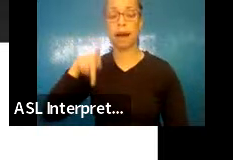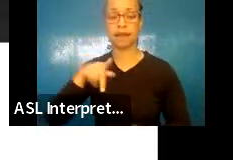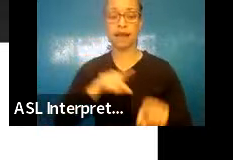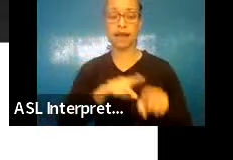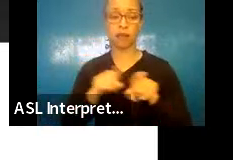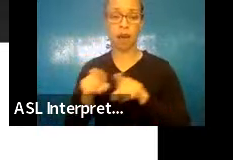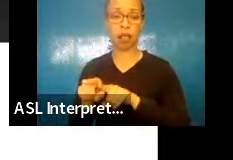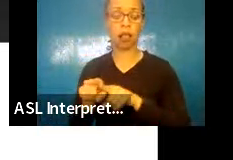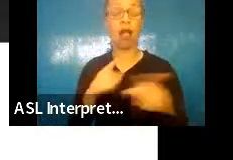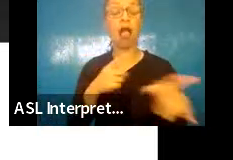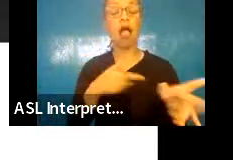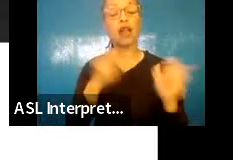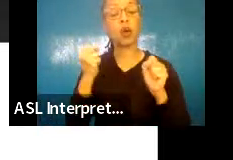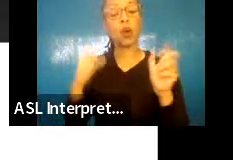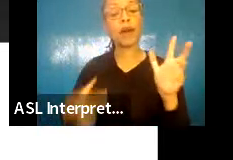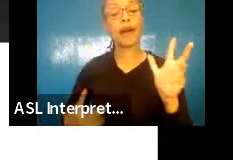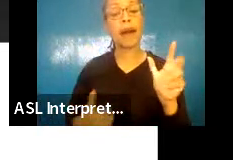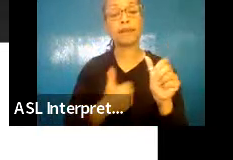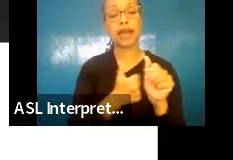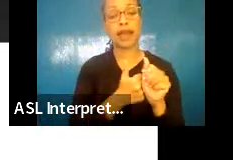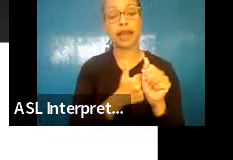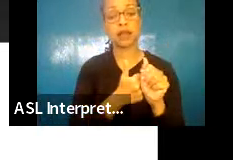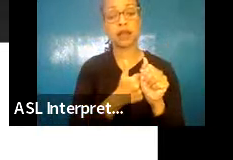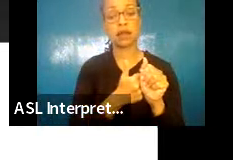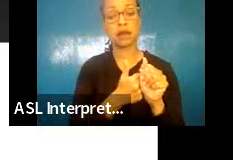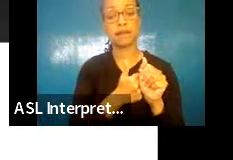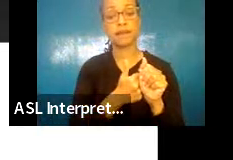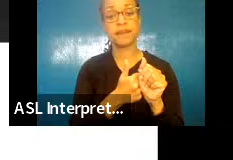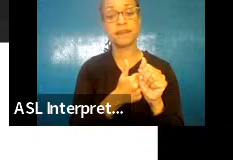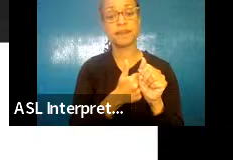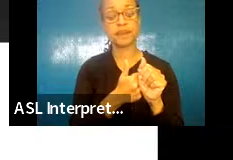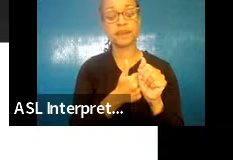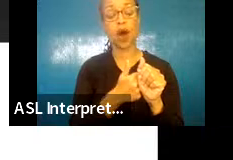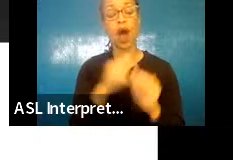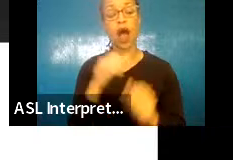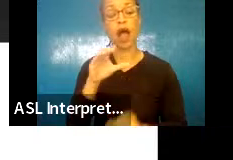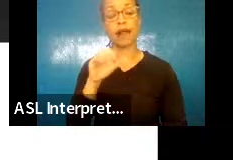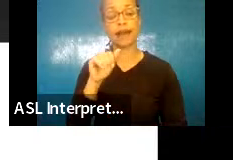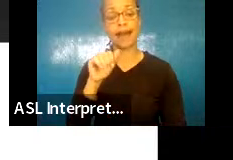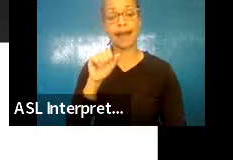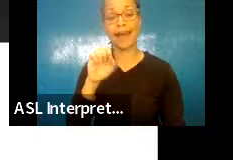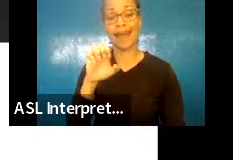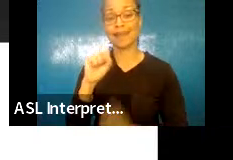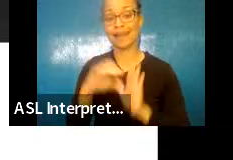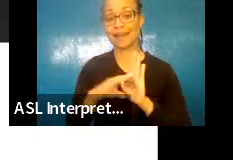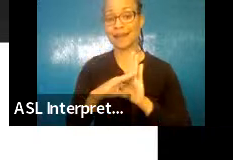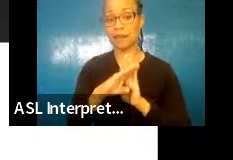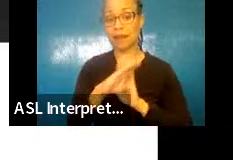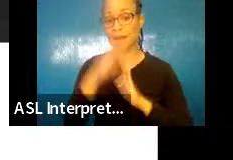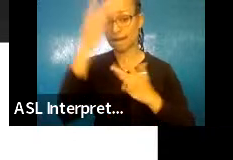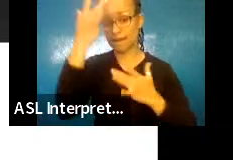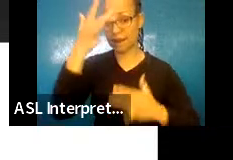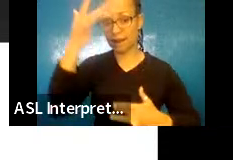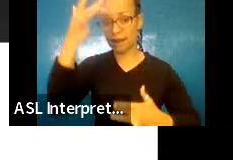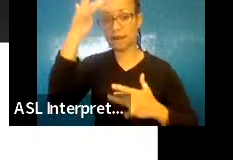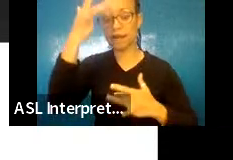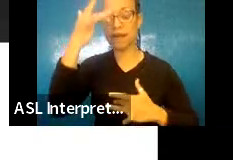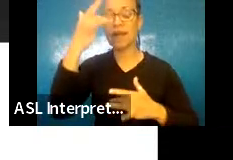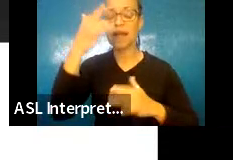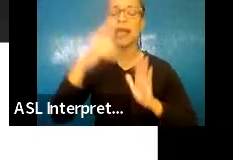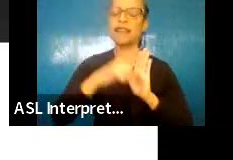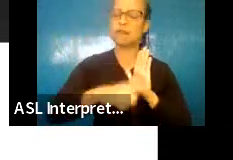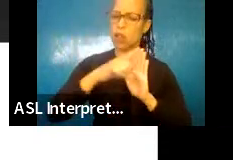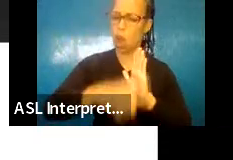give a quick update on our outbreaks and cases. As you know, our cases have been